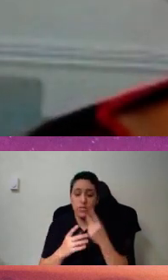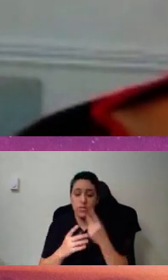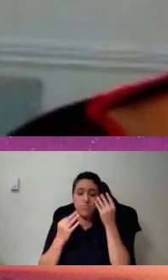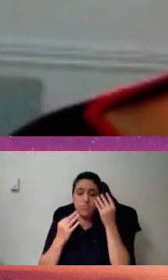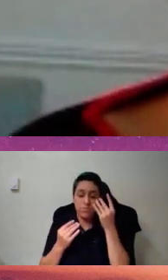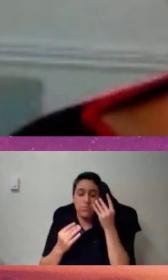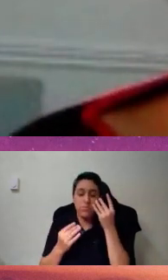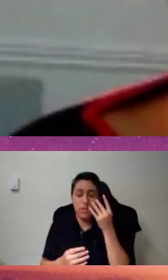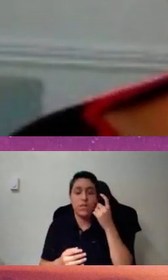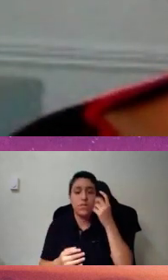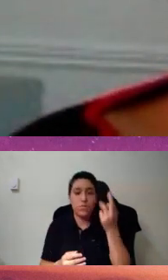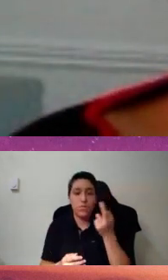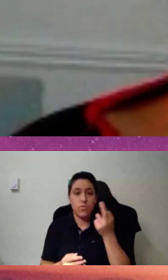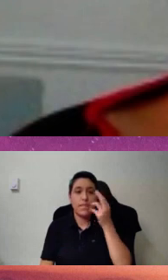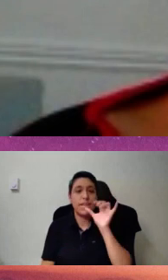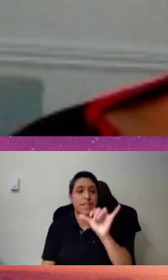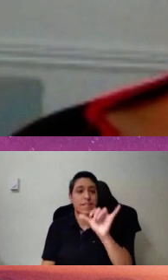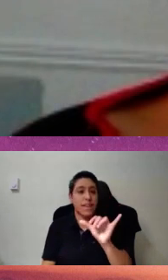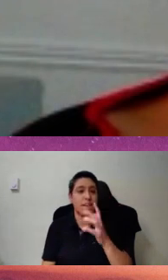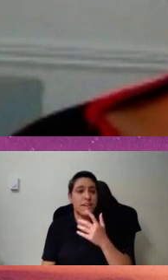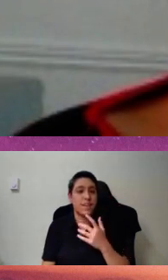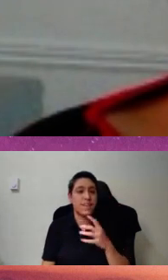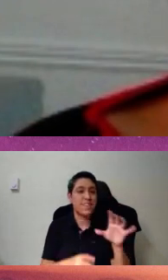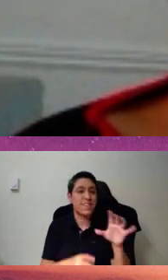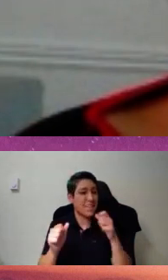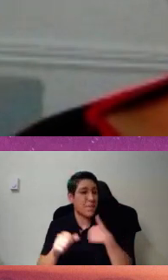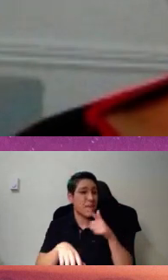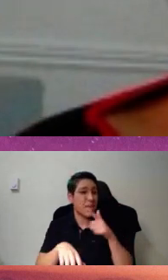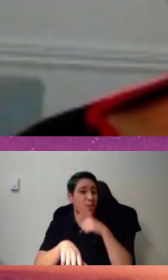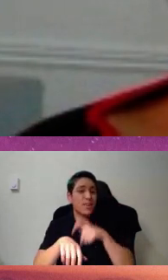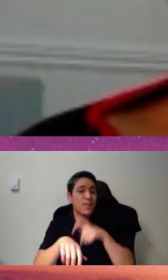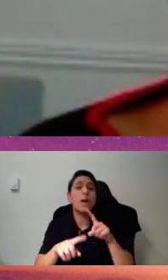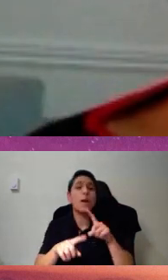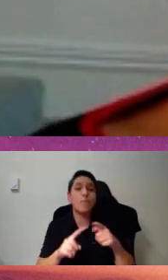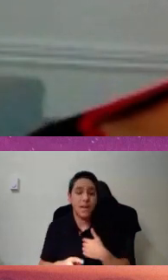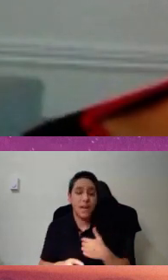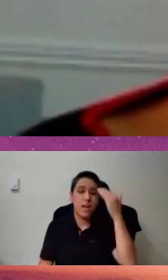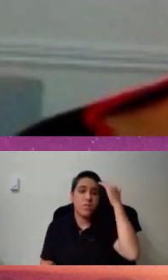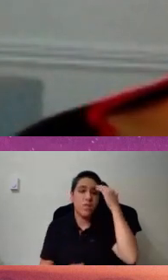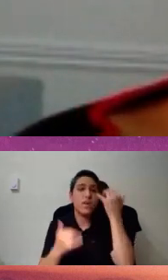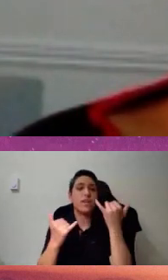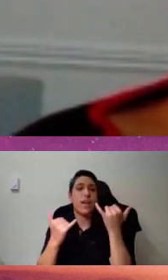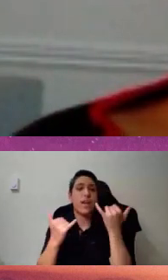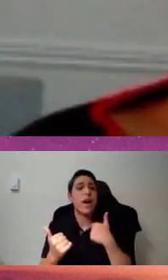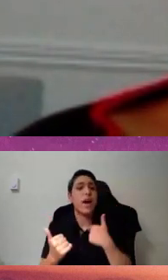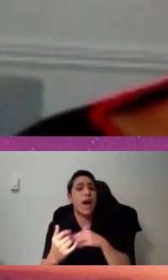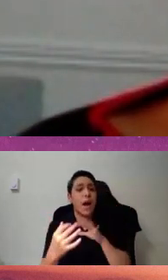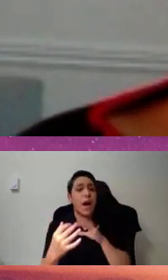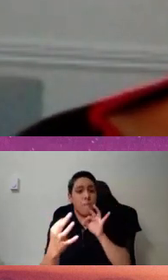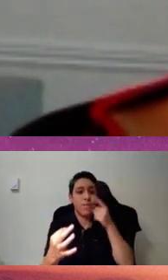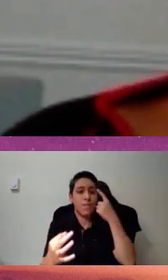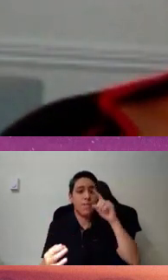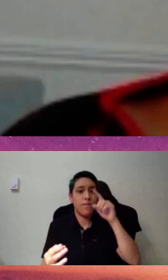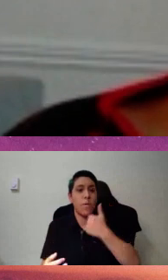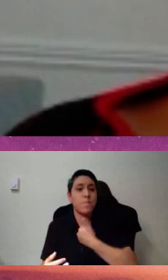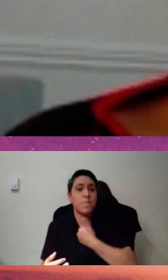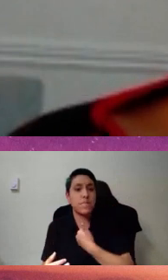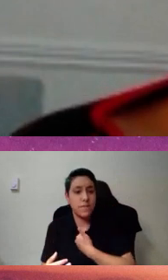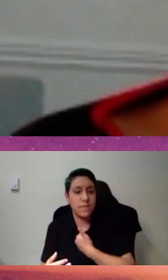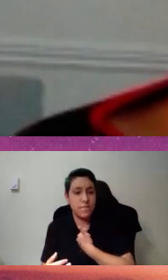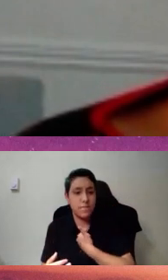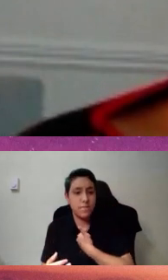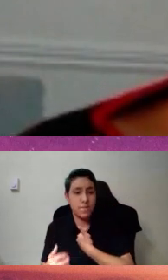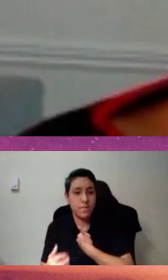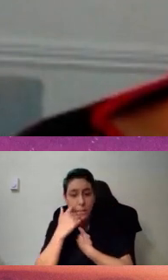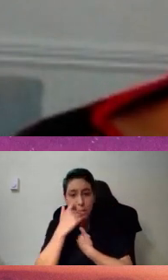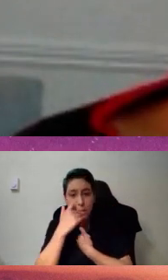here. And I feel like for so long, I've always wanted to, I was